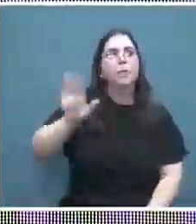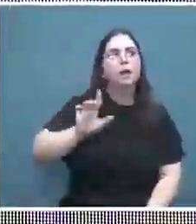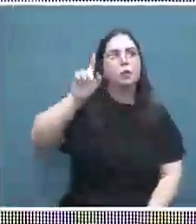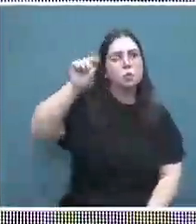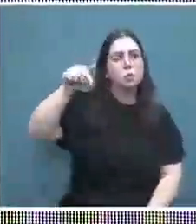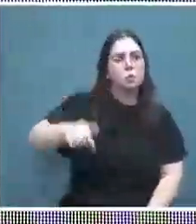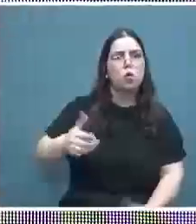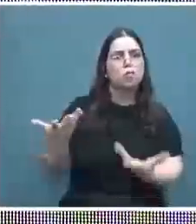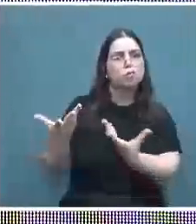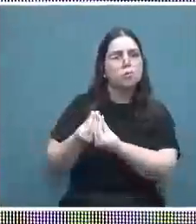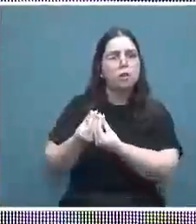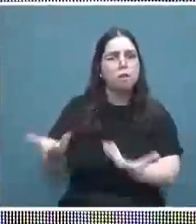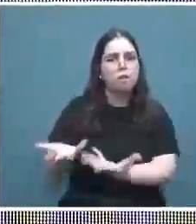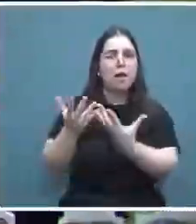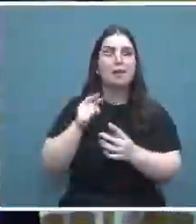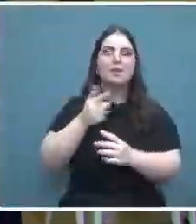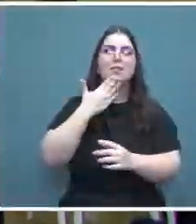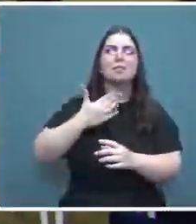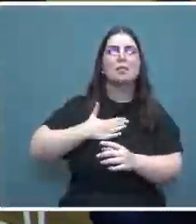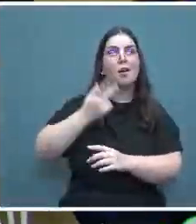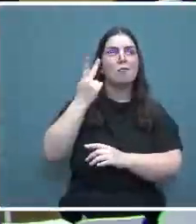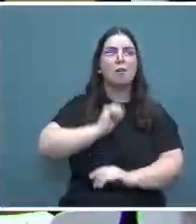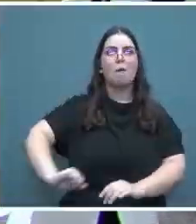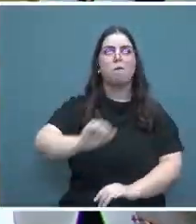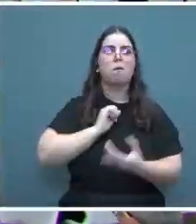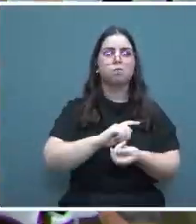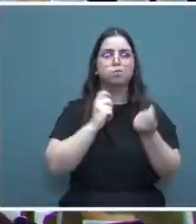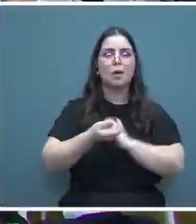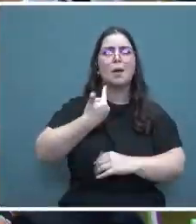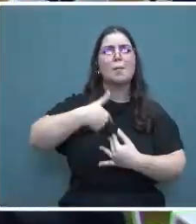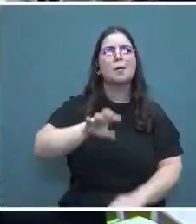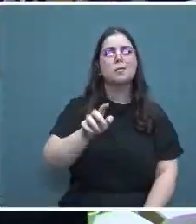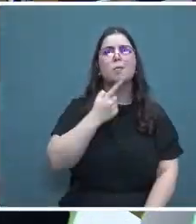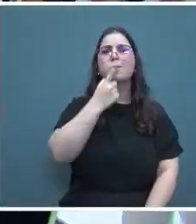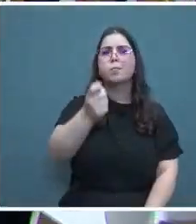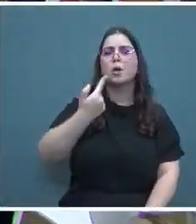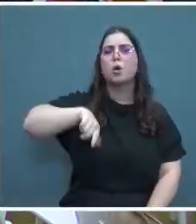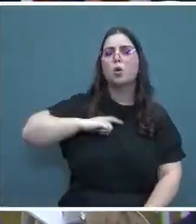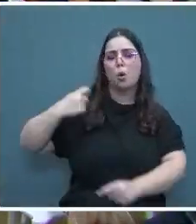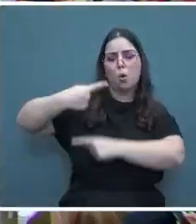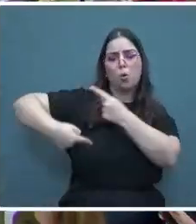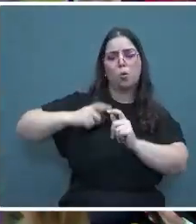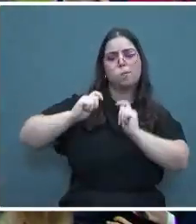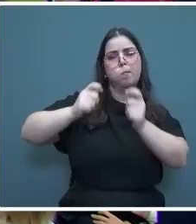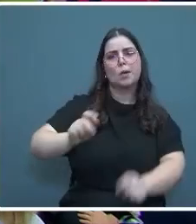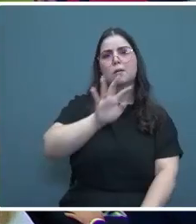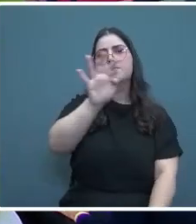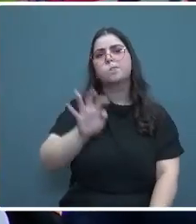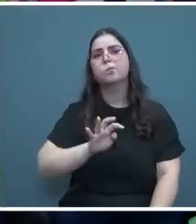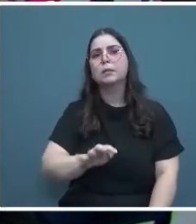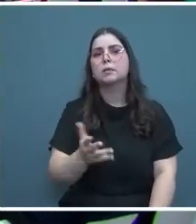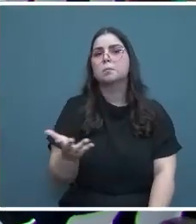are examples that shape our life. My question now is, what legacy are we giving to the next generation?